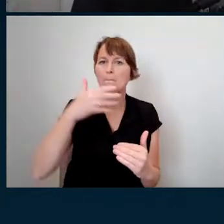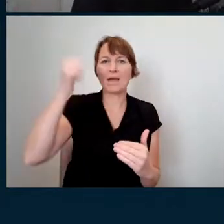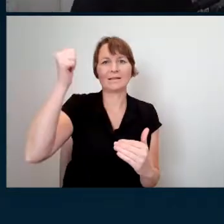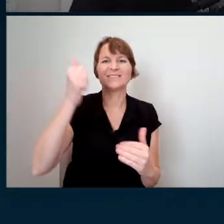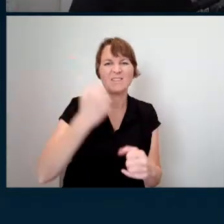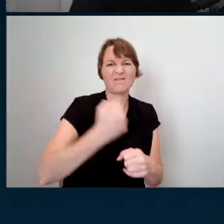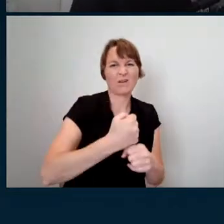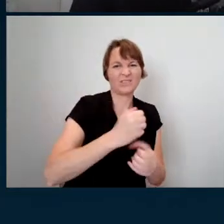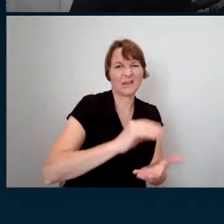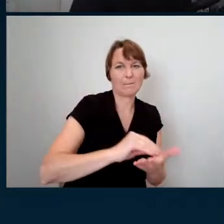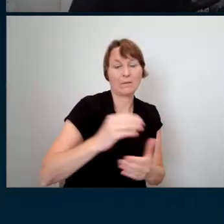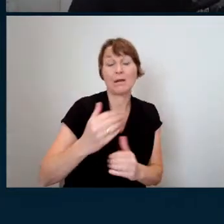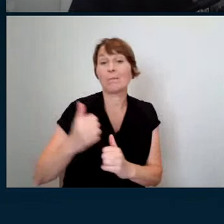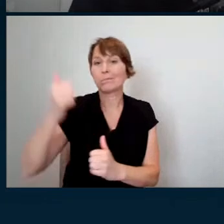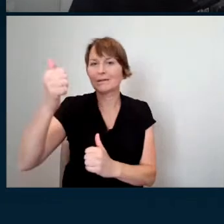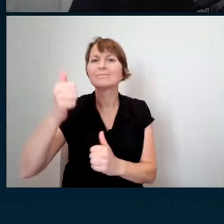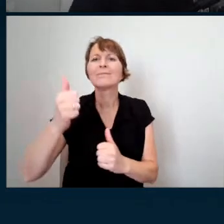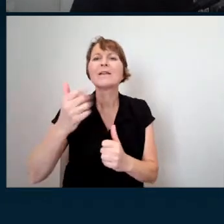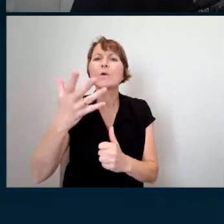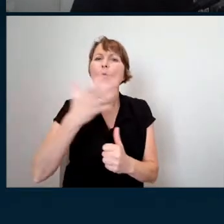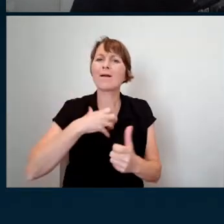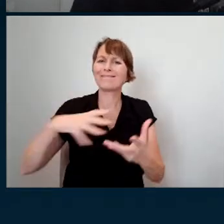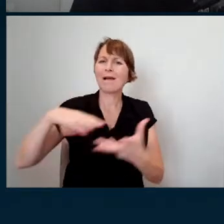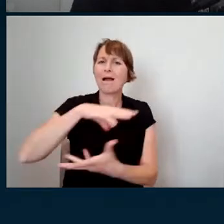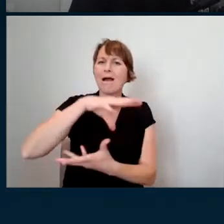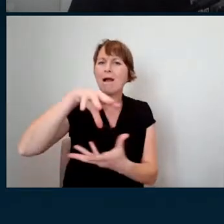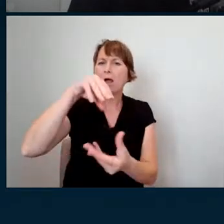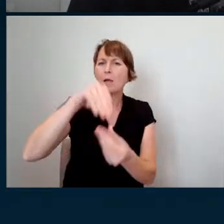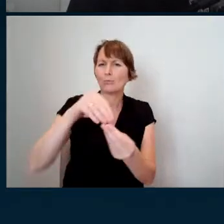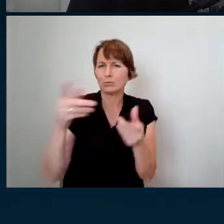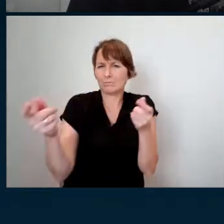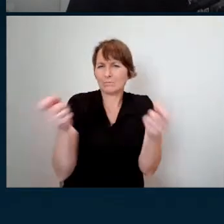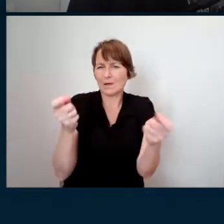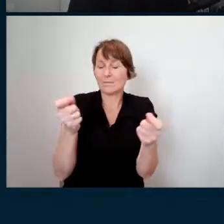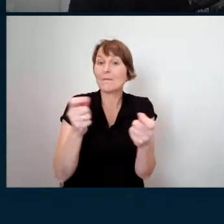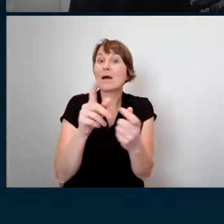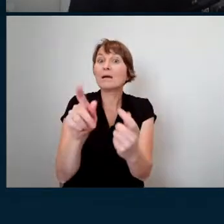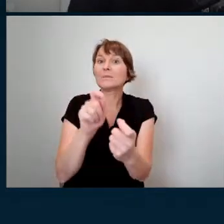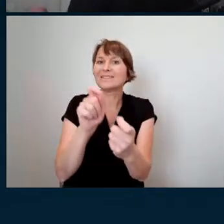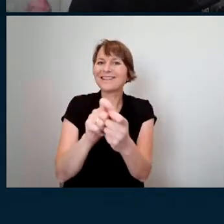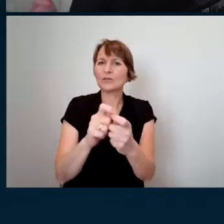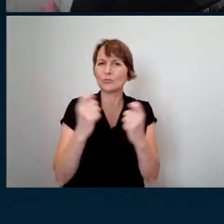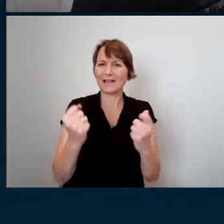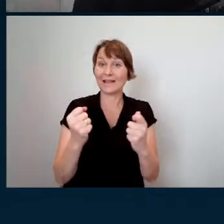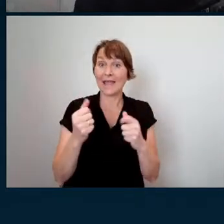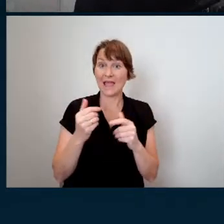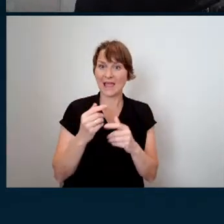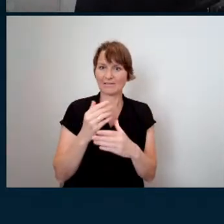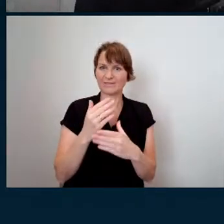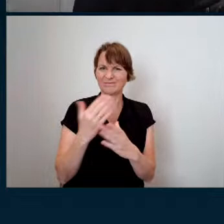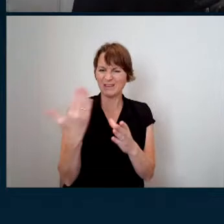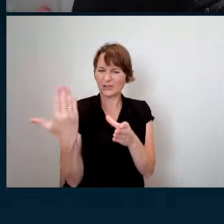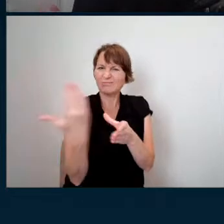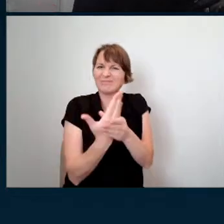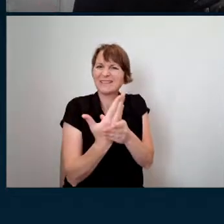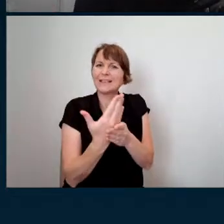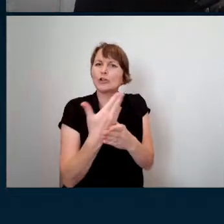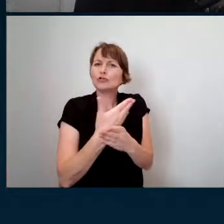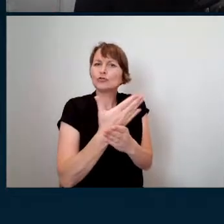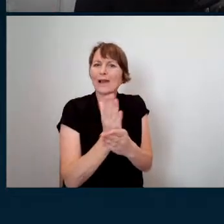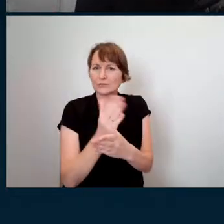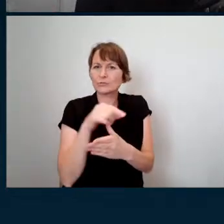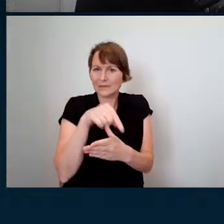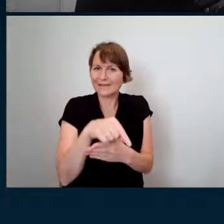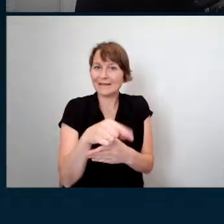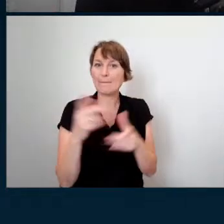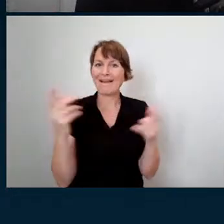for hybrid management, and specifically for Active Directory management. With an automation account, you would